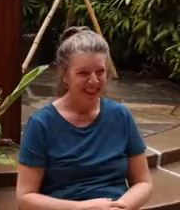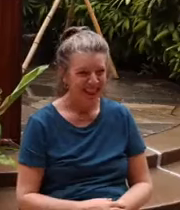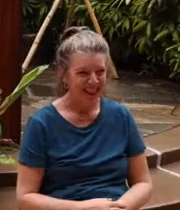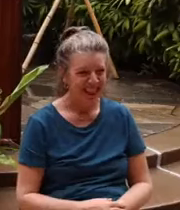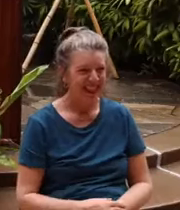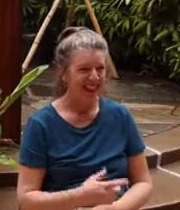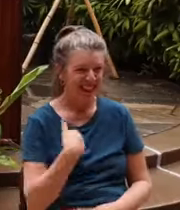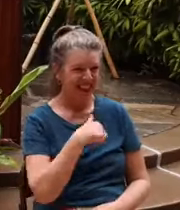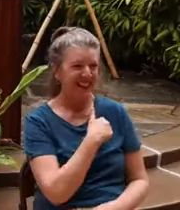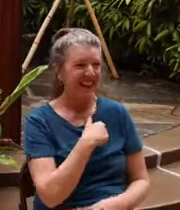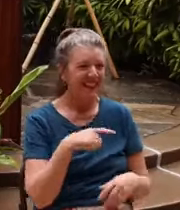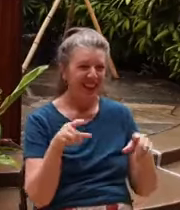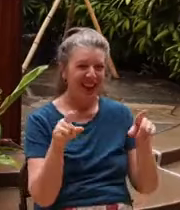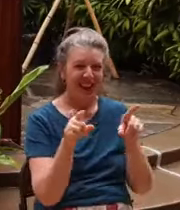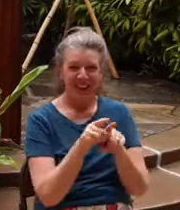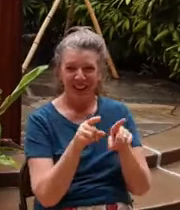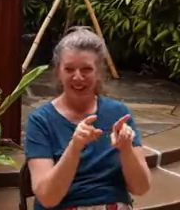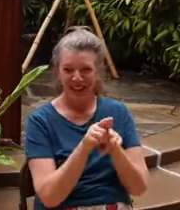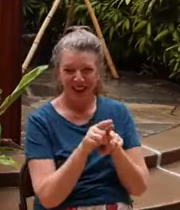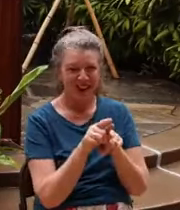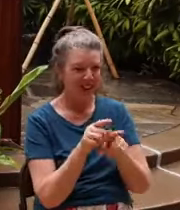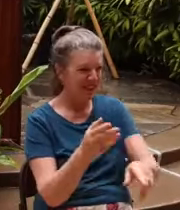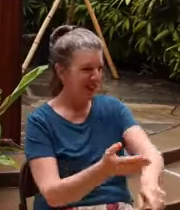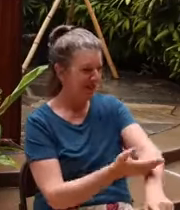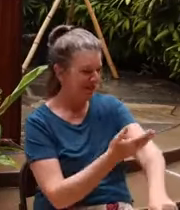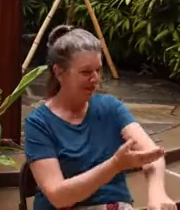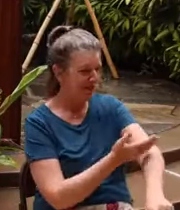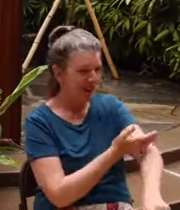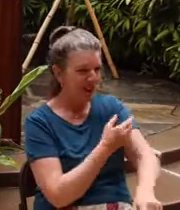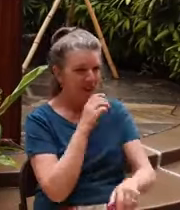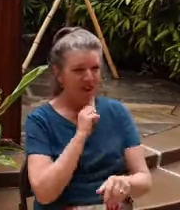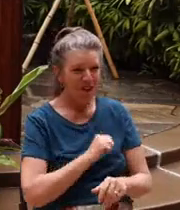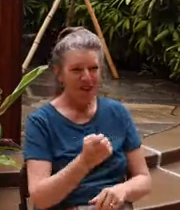We are also upgrading outdated equipment.